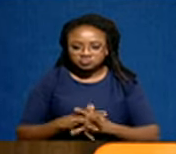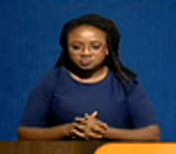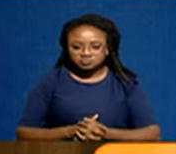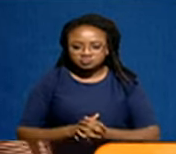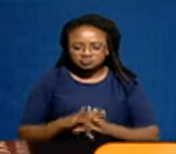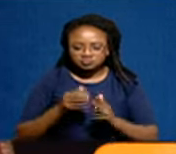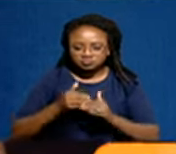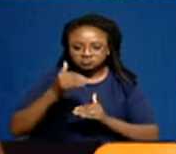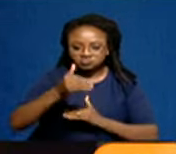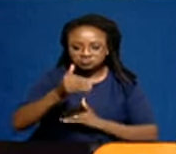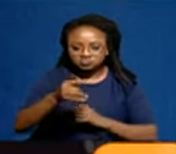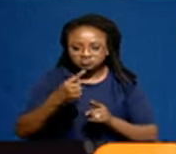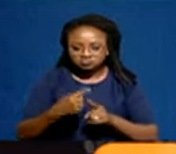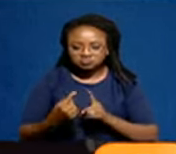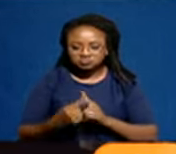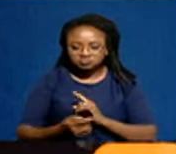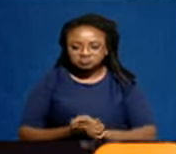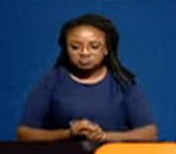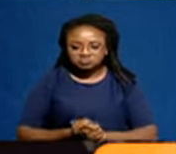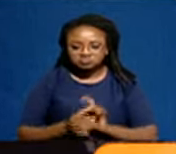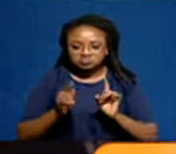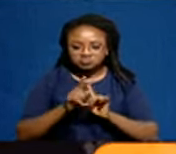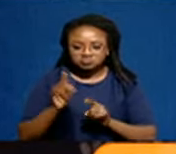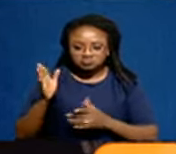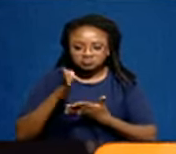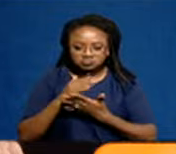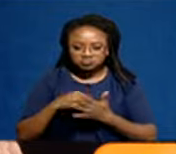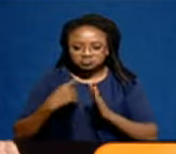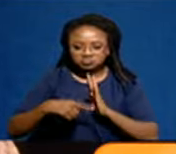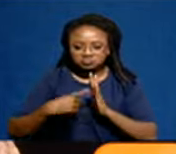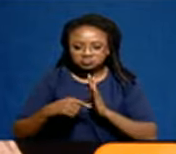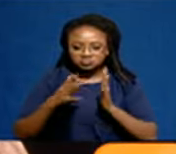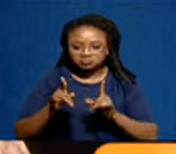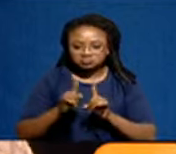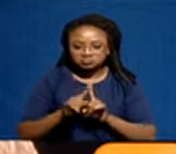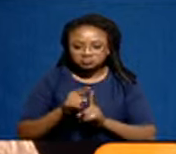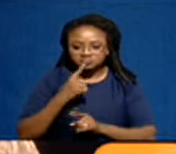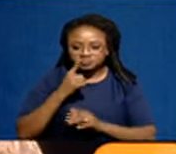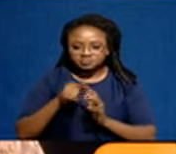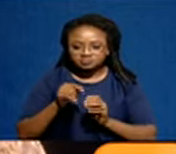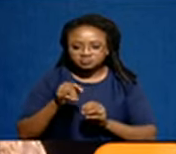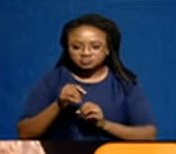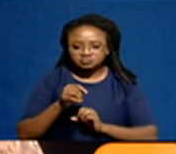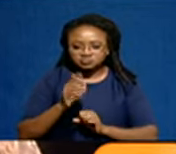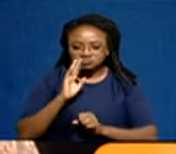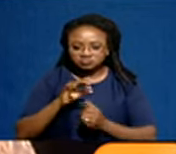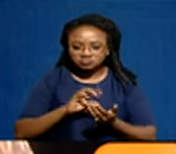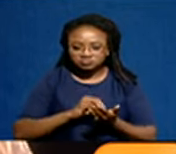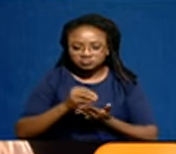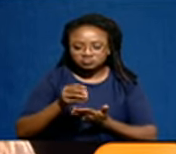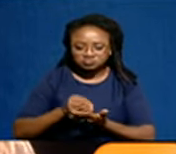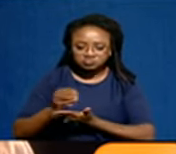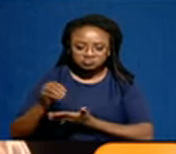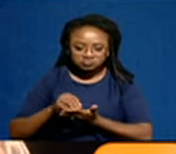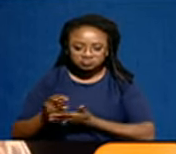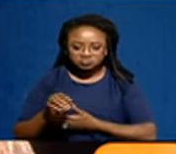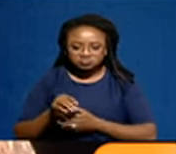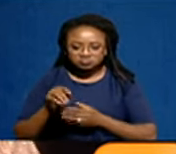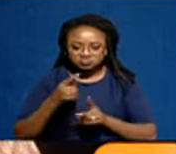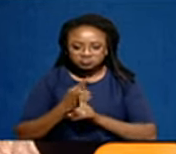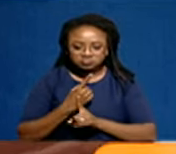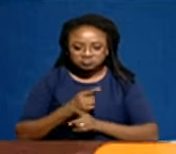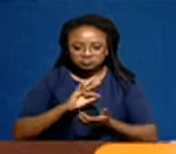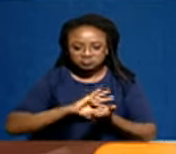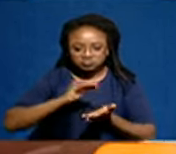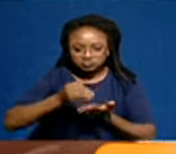year. The Kenya Association of Manufacturers has also lauded the move, noting that it will unlock the manufacturing potential through availing